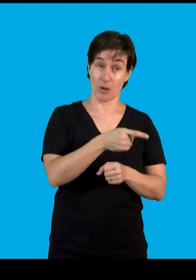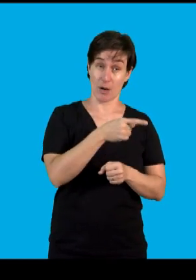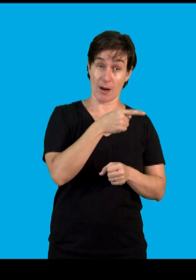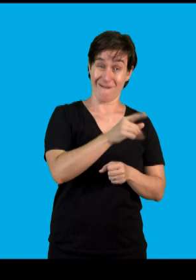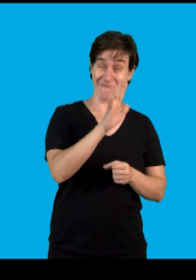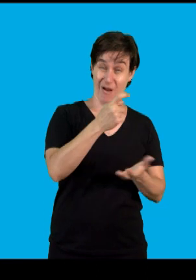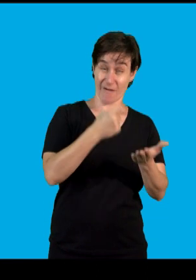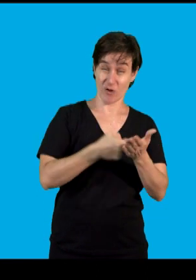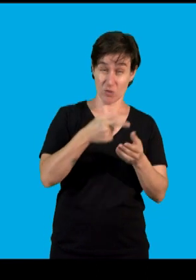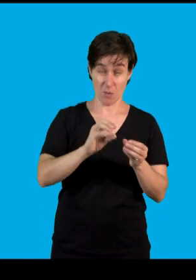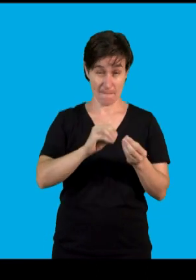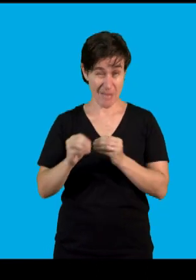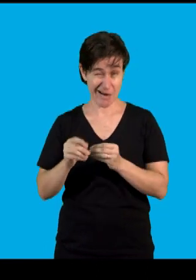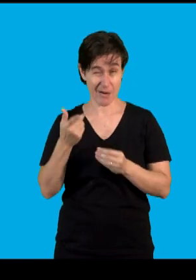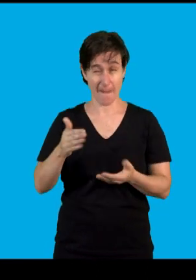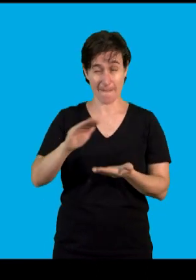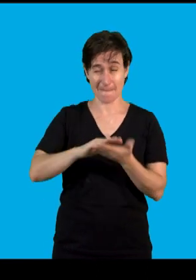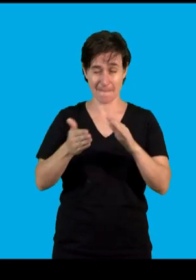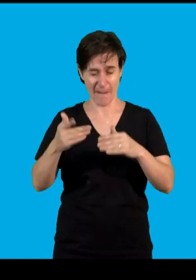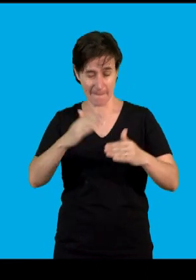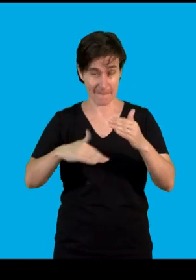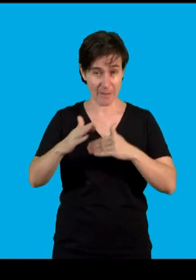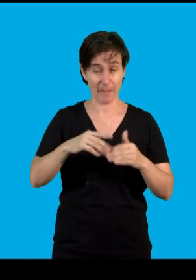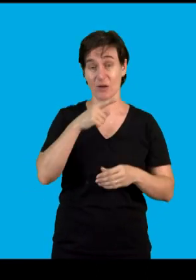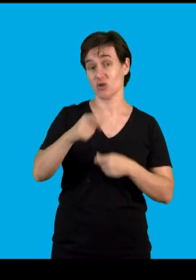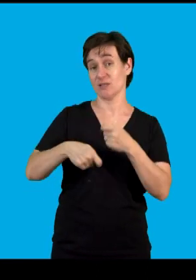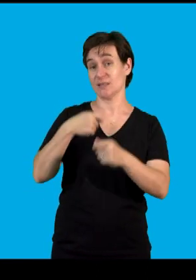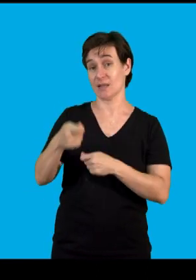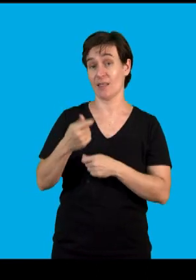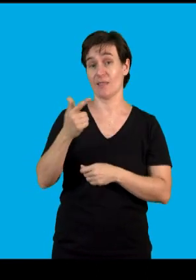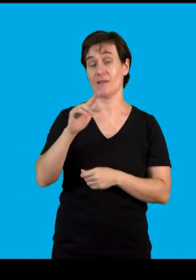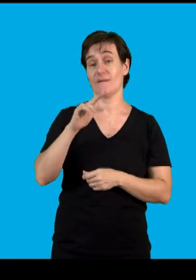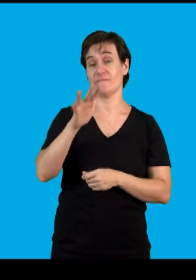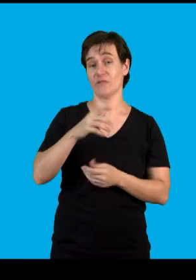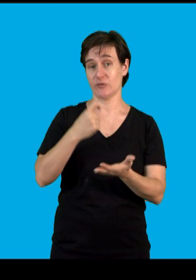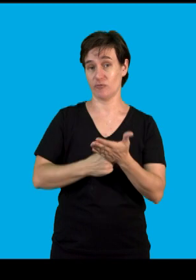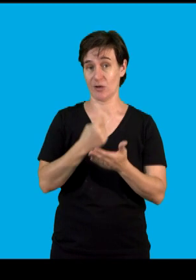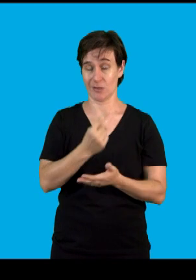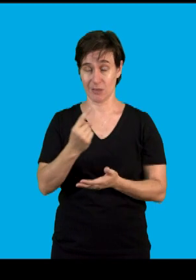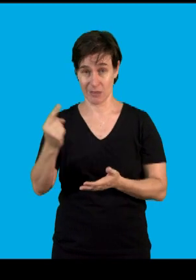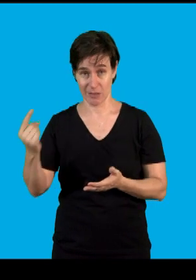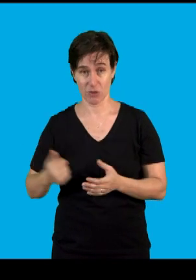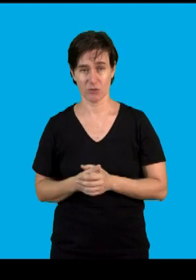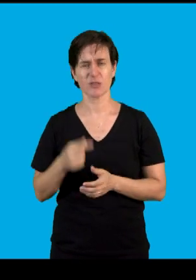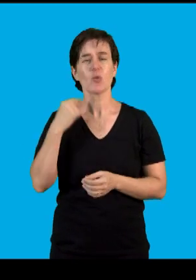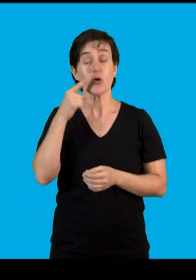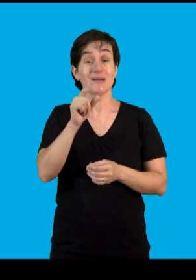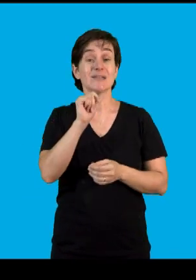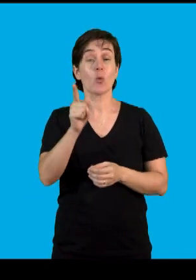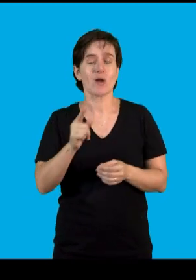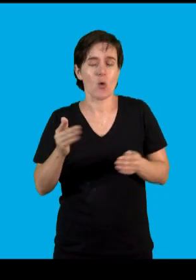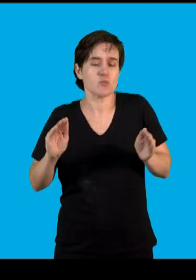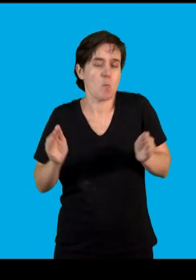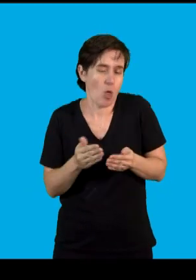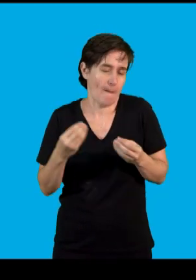make and package a pie, and she sells them at 15 Rand. So now we know it's a small